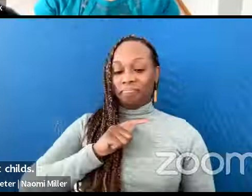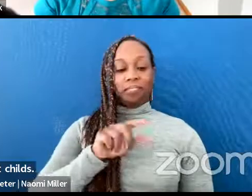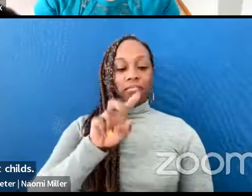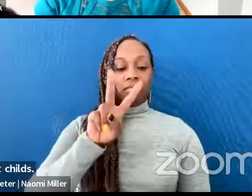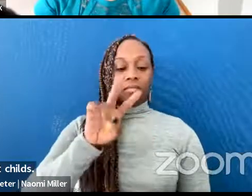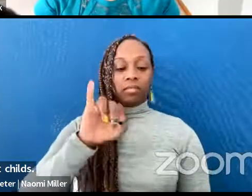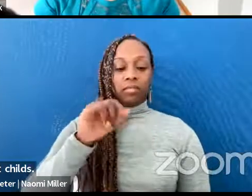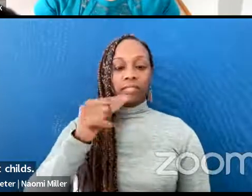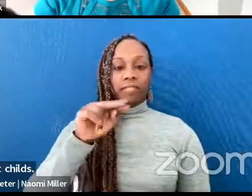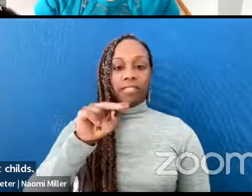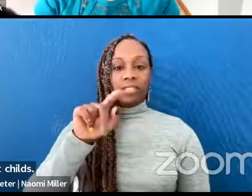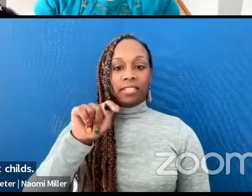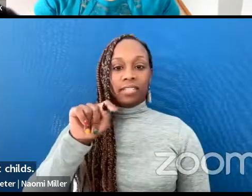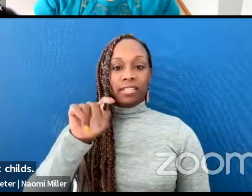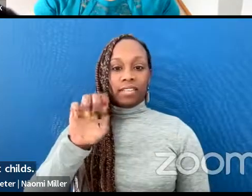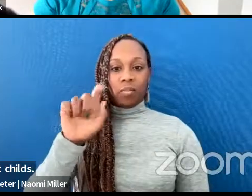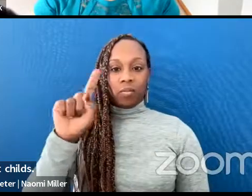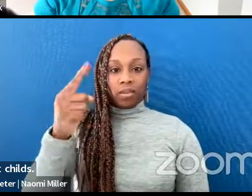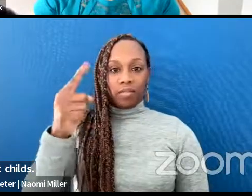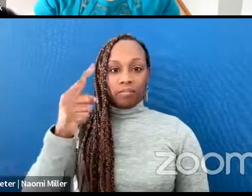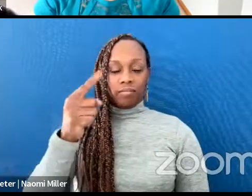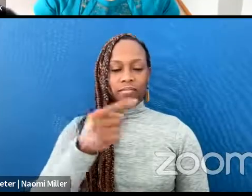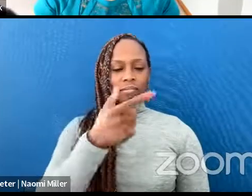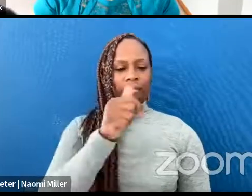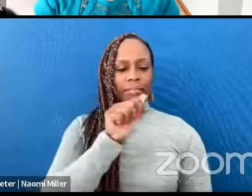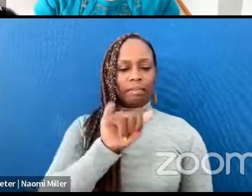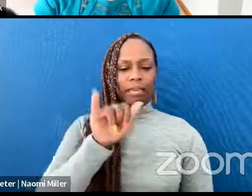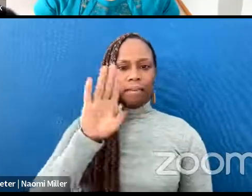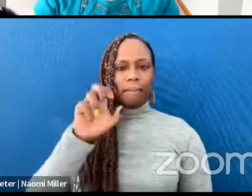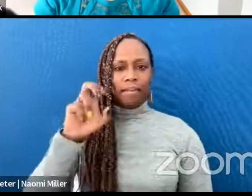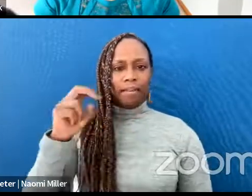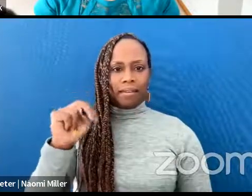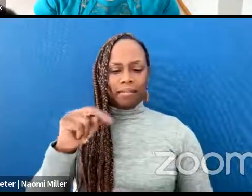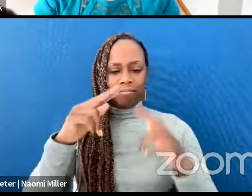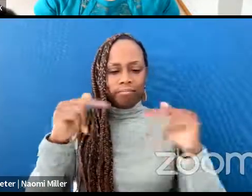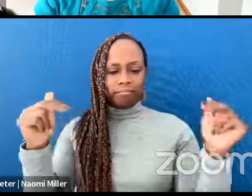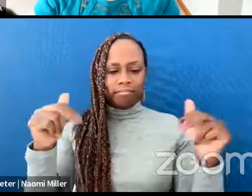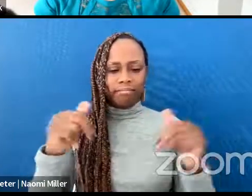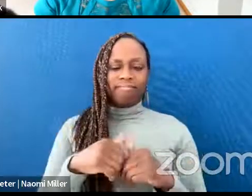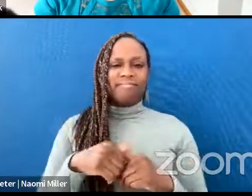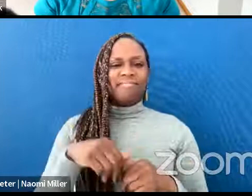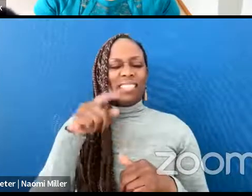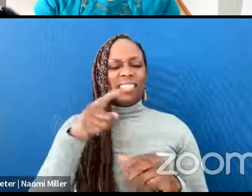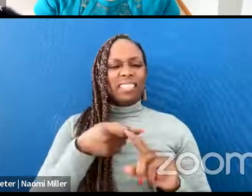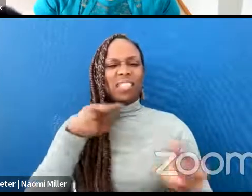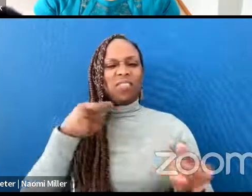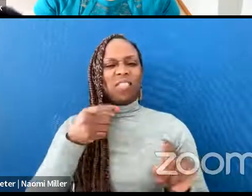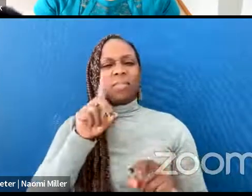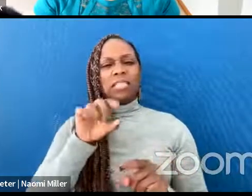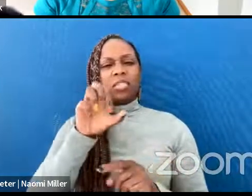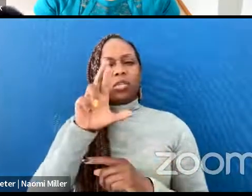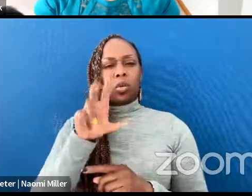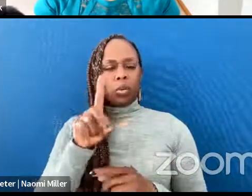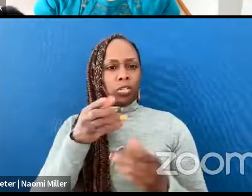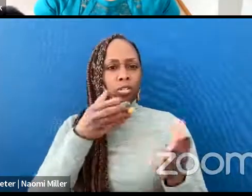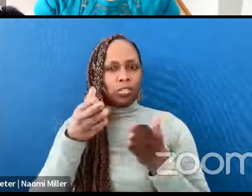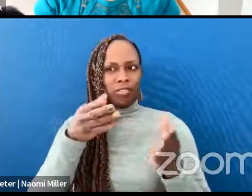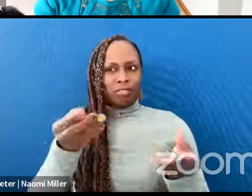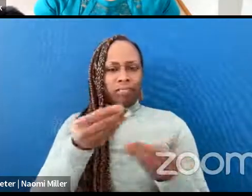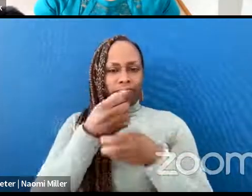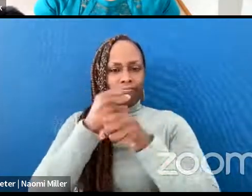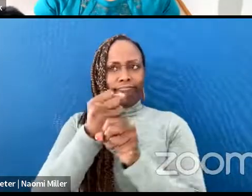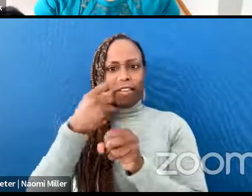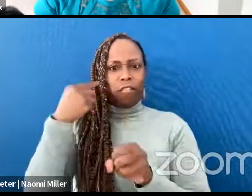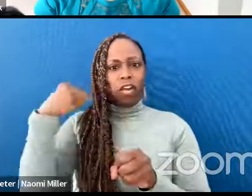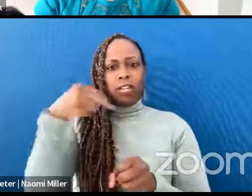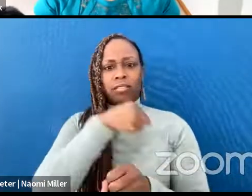E's message appears from the Discord server he created for us, Gay Bacon. Voice chat, anyone?